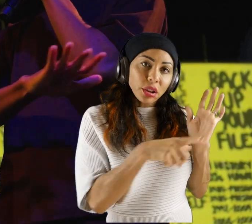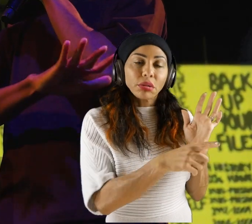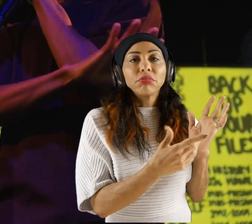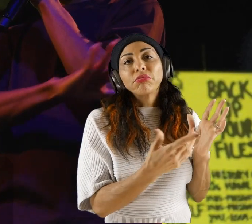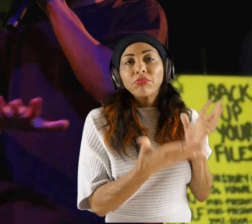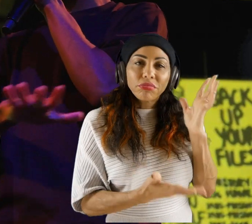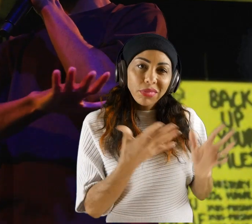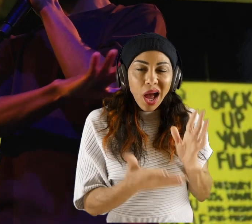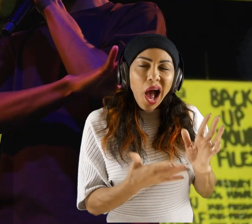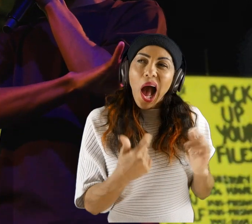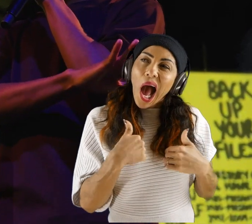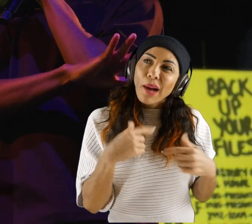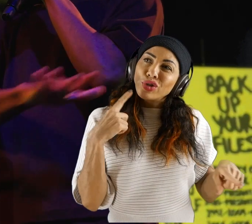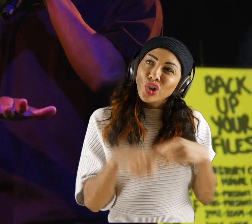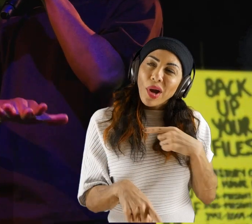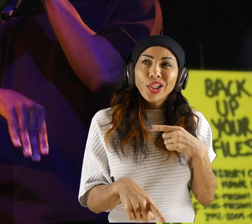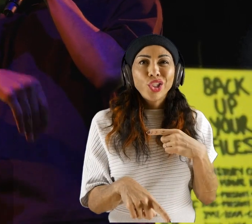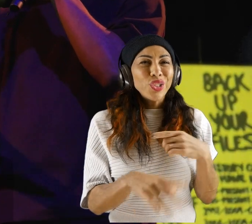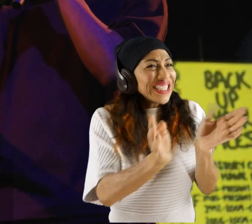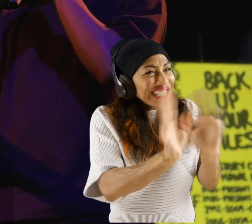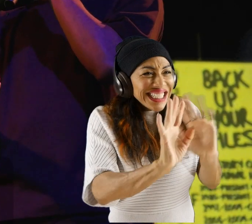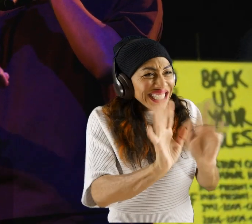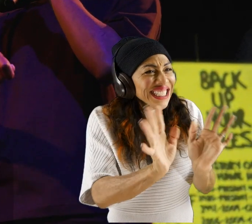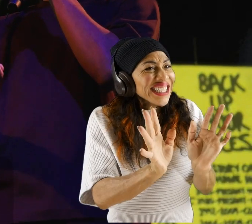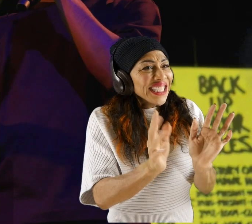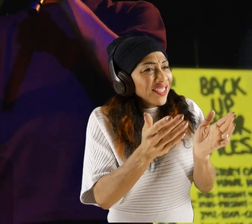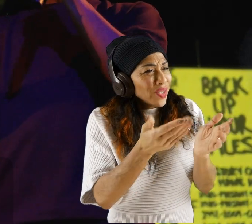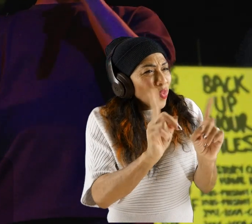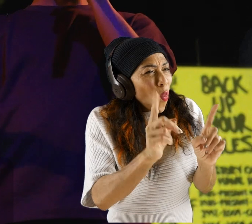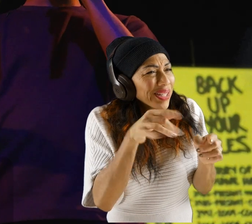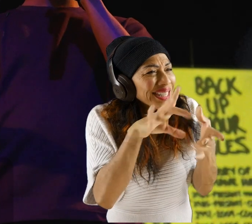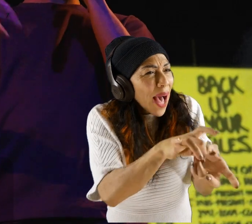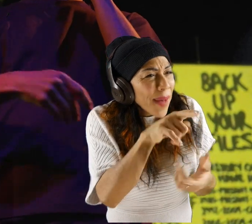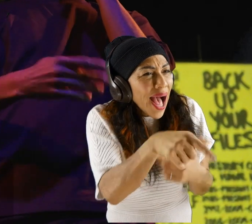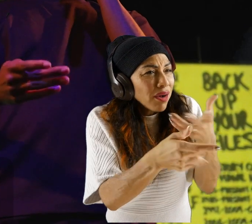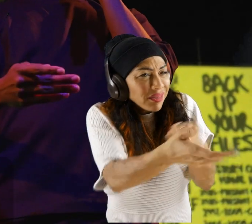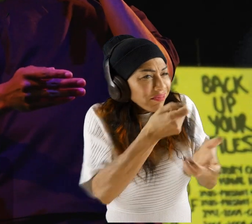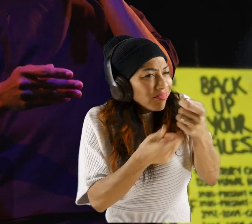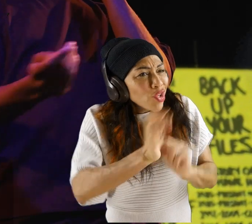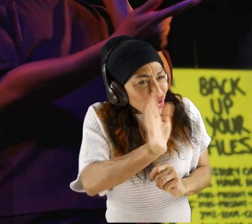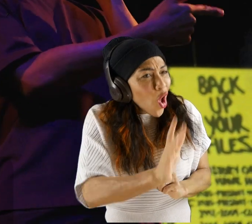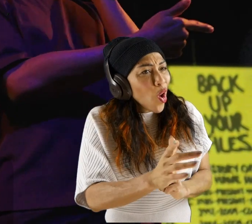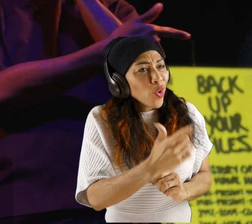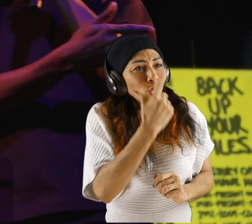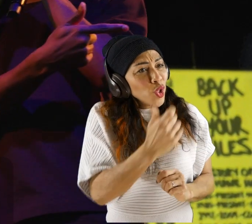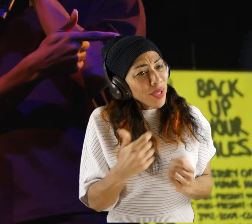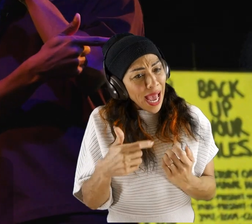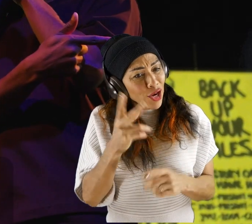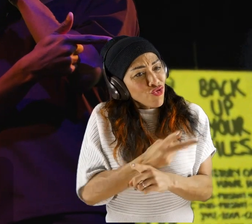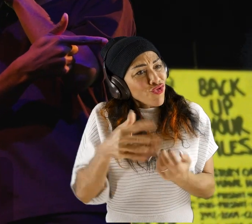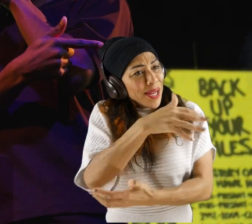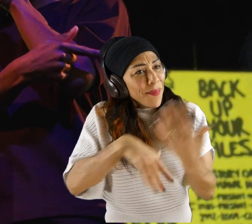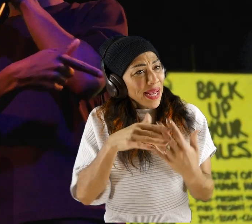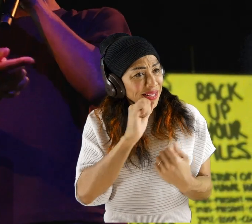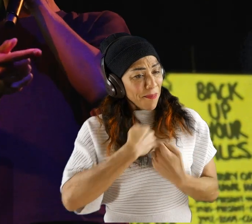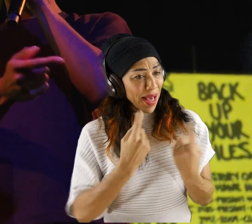I'm really trying to shut that down or open that up and go, hey, no, you don't. You can just remix my thing if you ain't put out